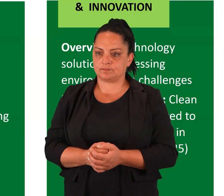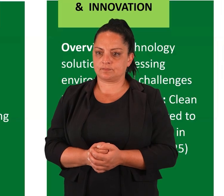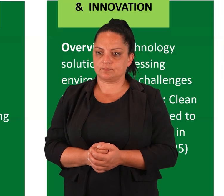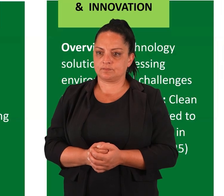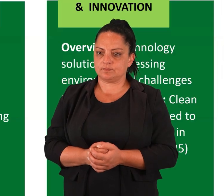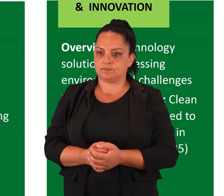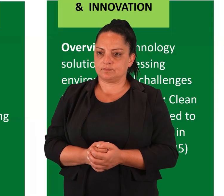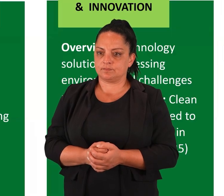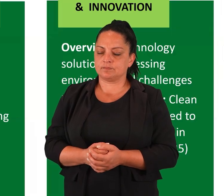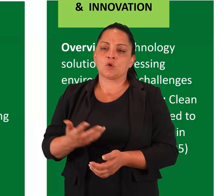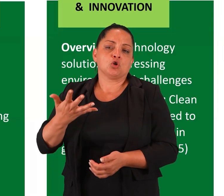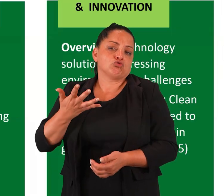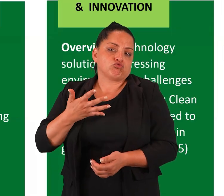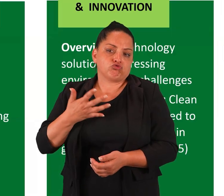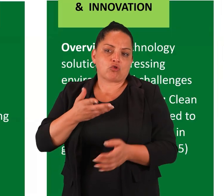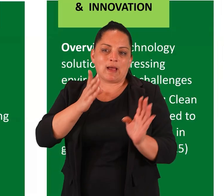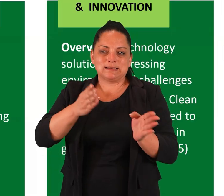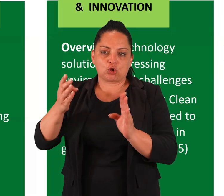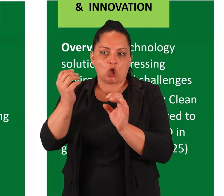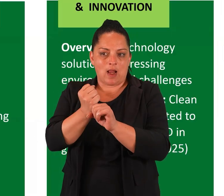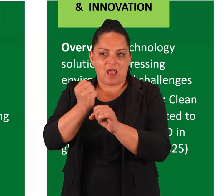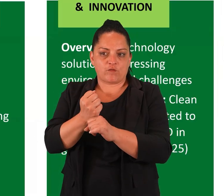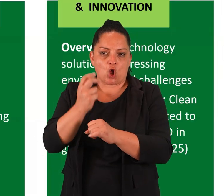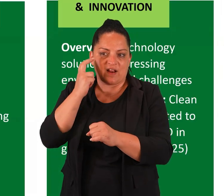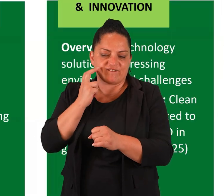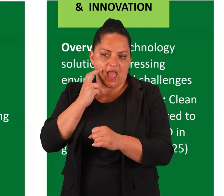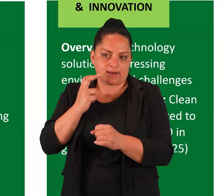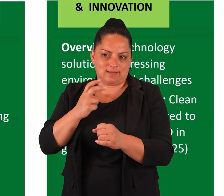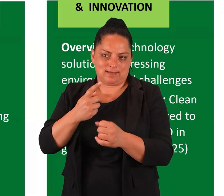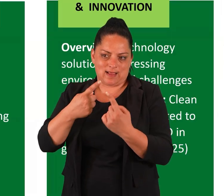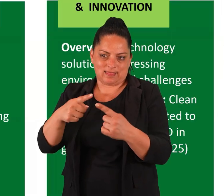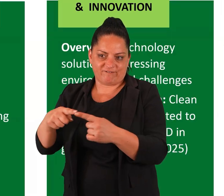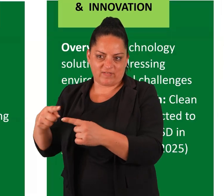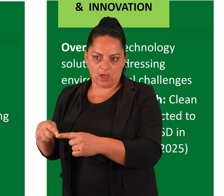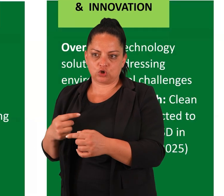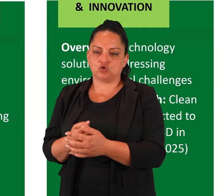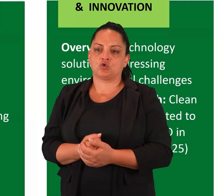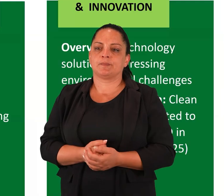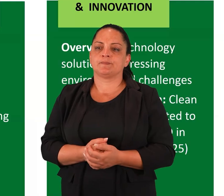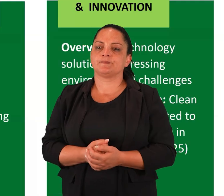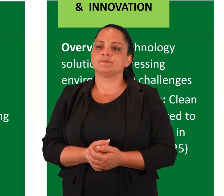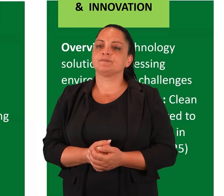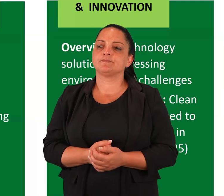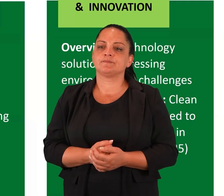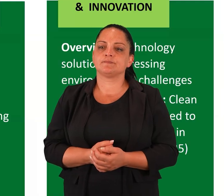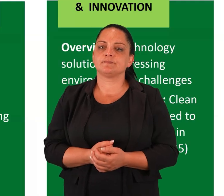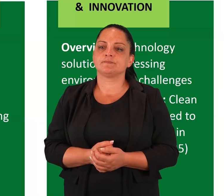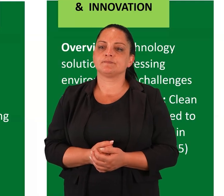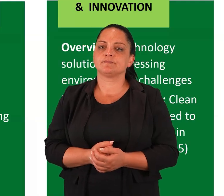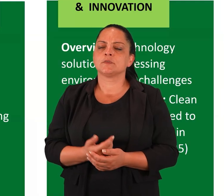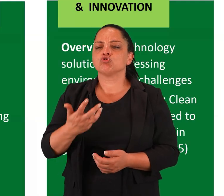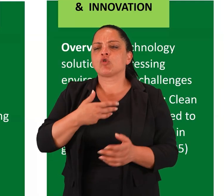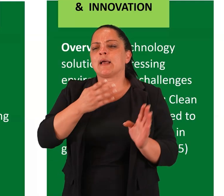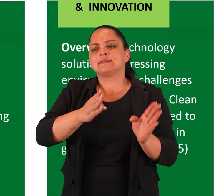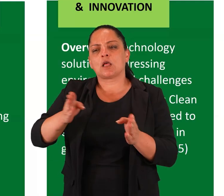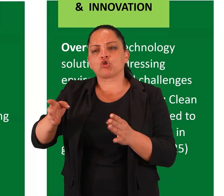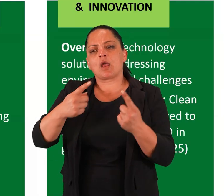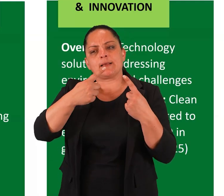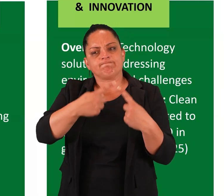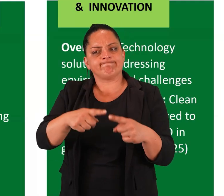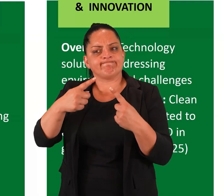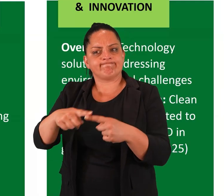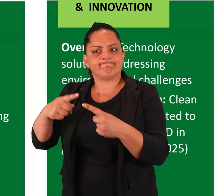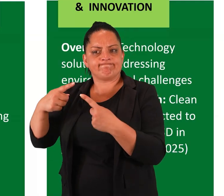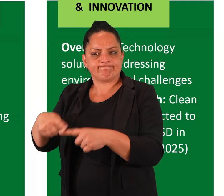Now let's have a look to the different green job sectors. Green jobs exist across many sectors, and